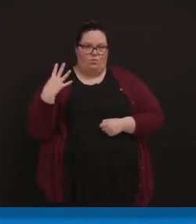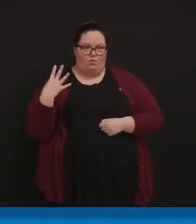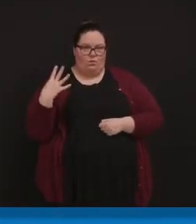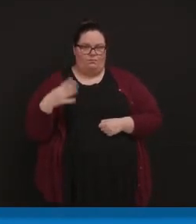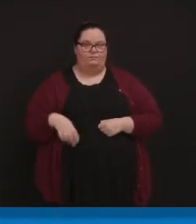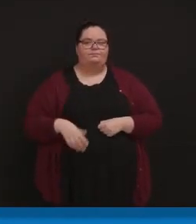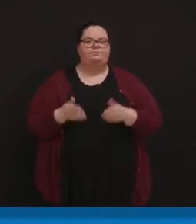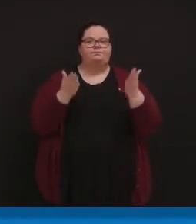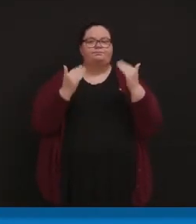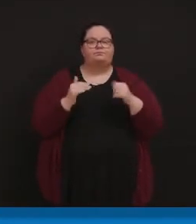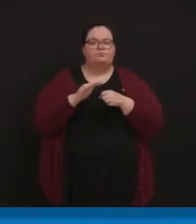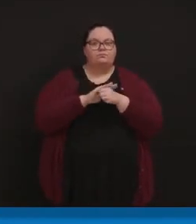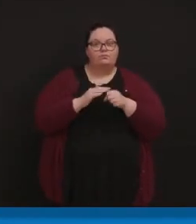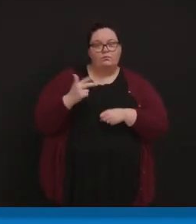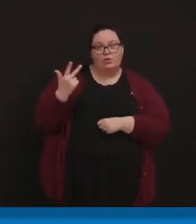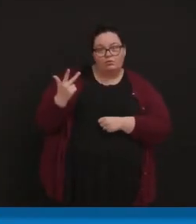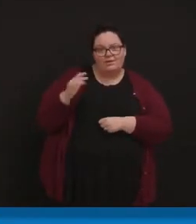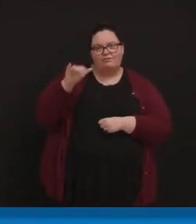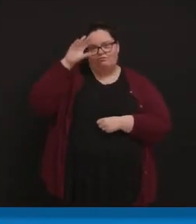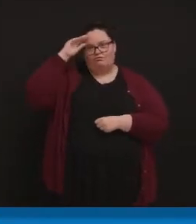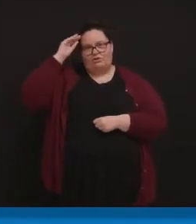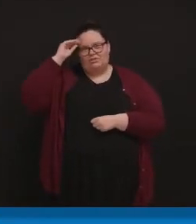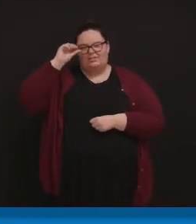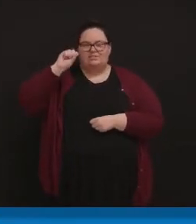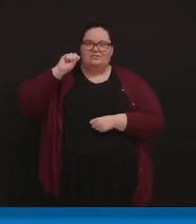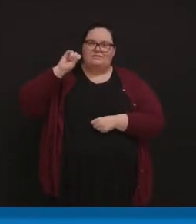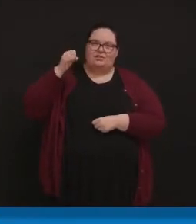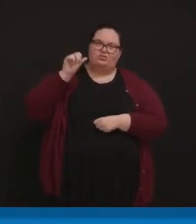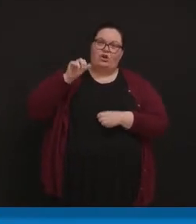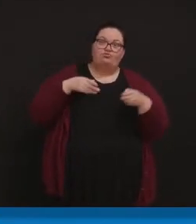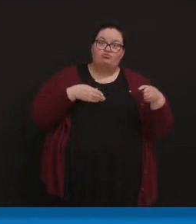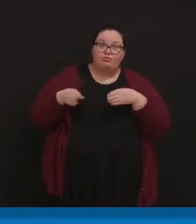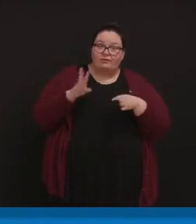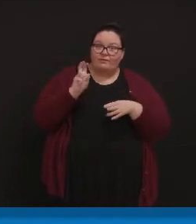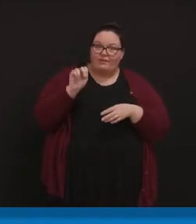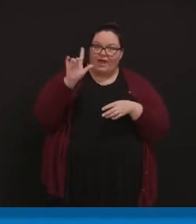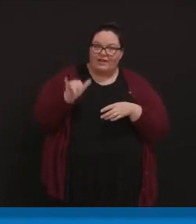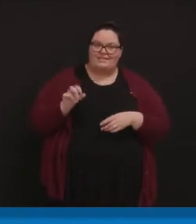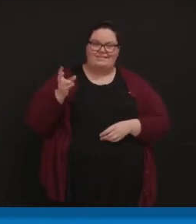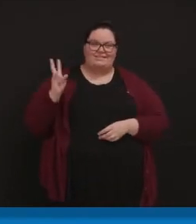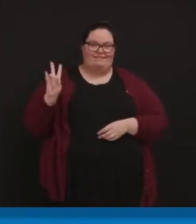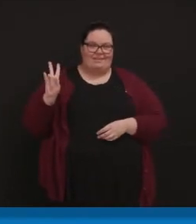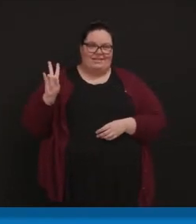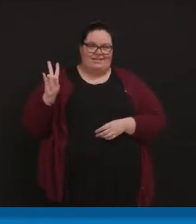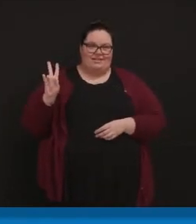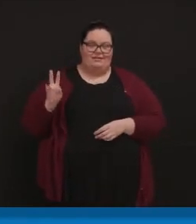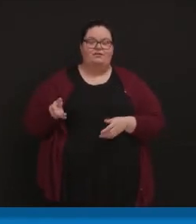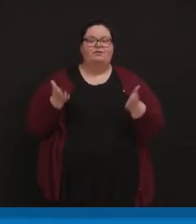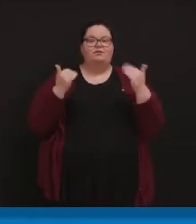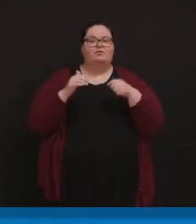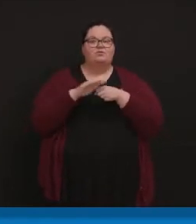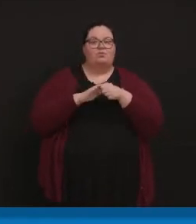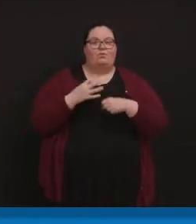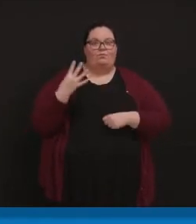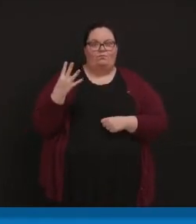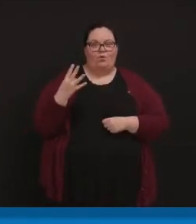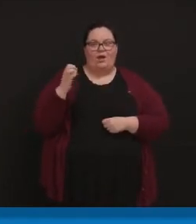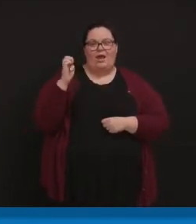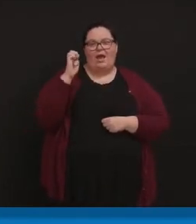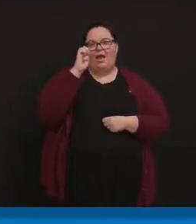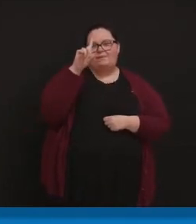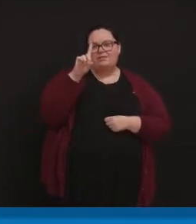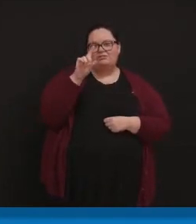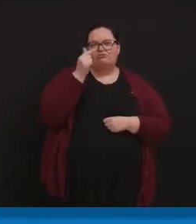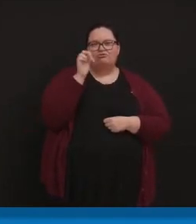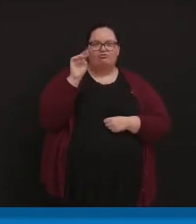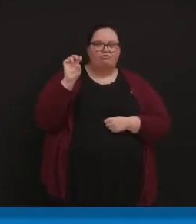new cases. In Zone 3, which is the Fredericton and St. John River Valley, 7 new cases. In Zone 4, which is the Edmundston Grand